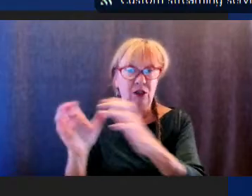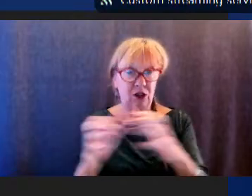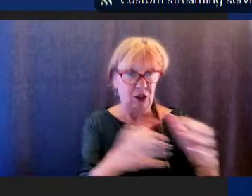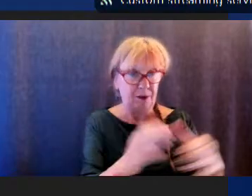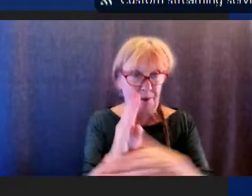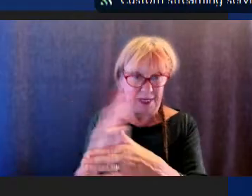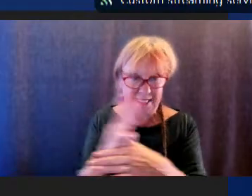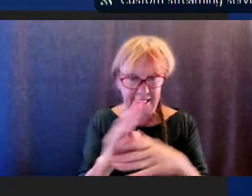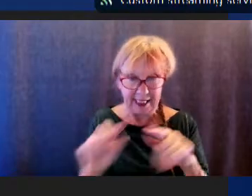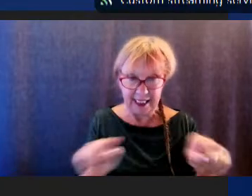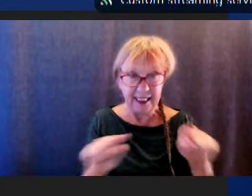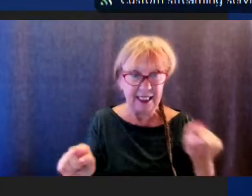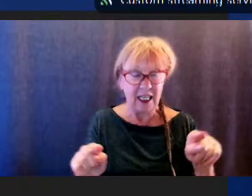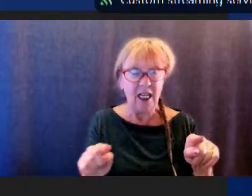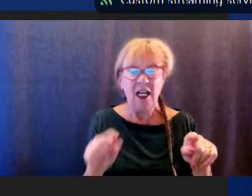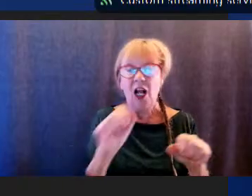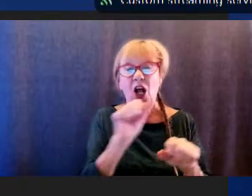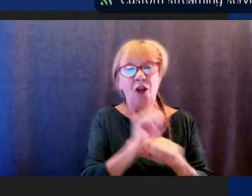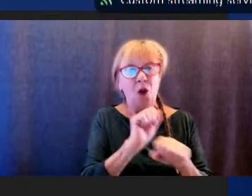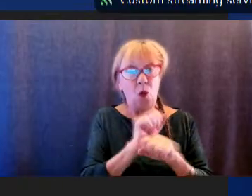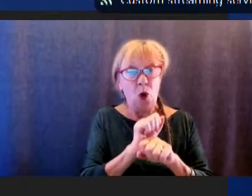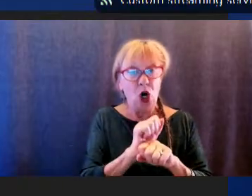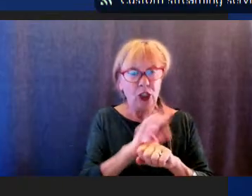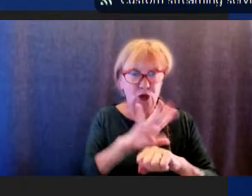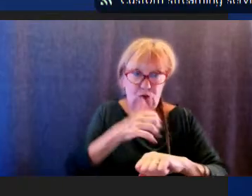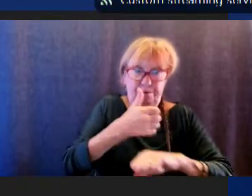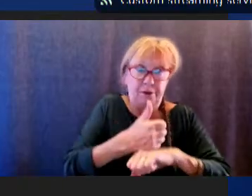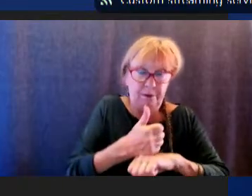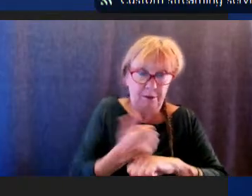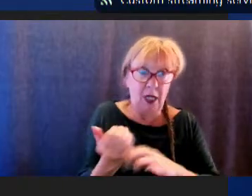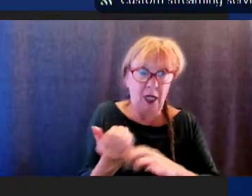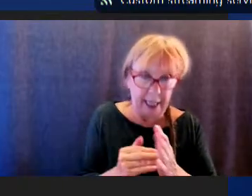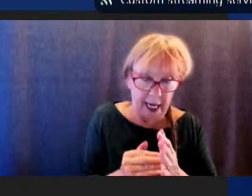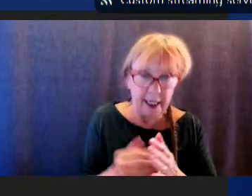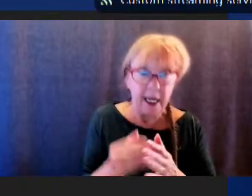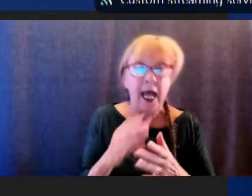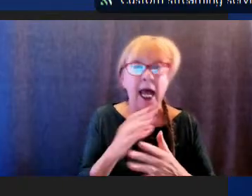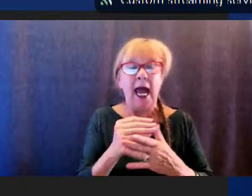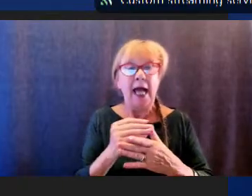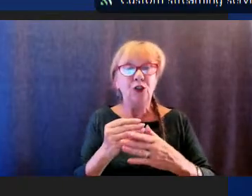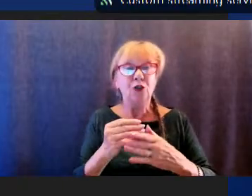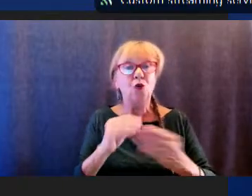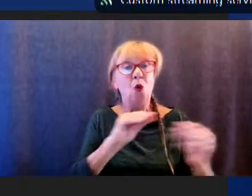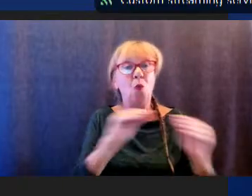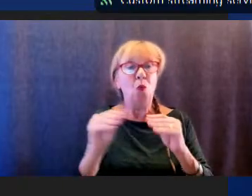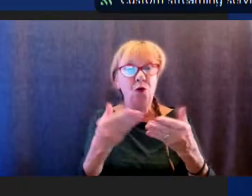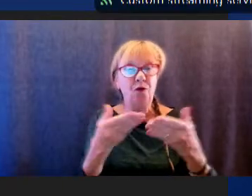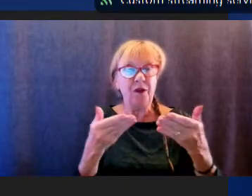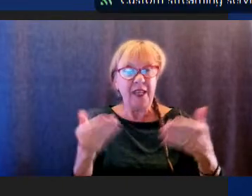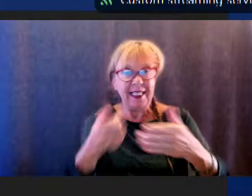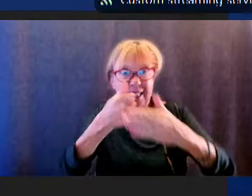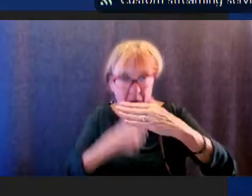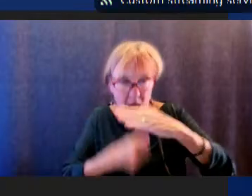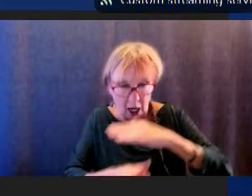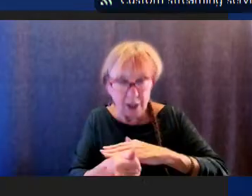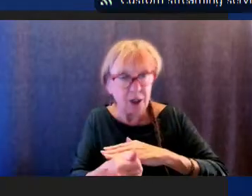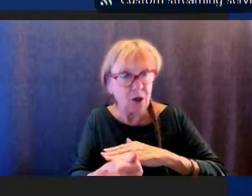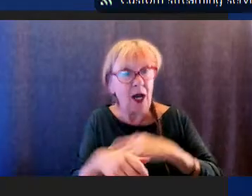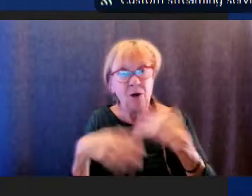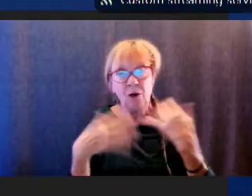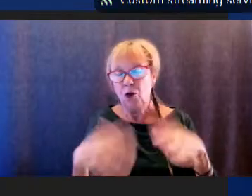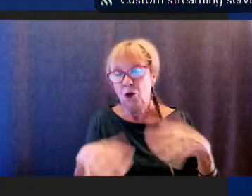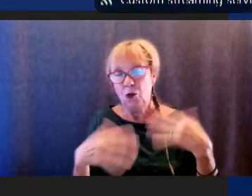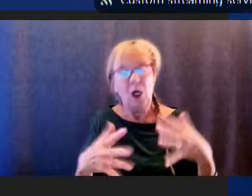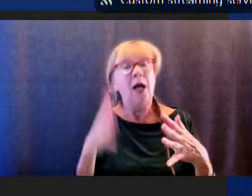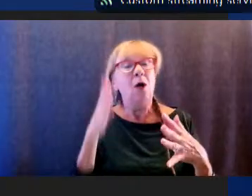needed to repair, restore, and underground all the facilities across these agencies and the county